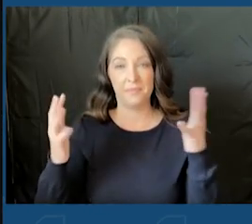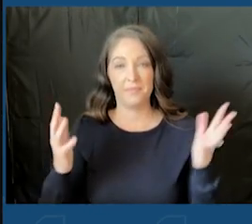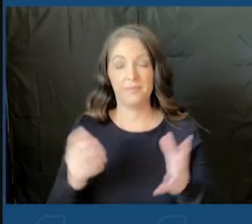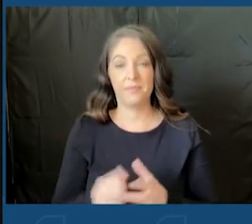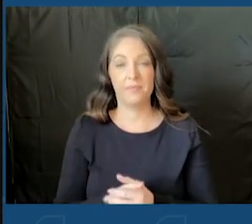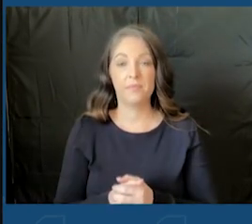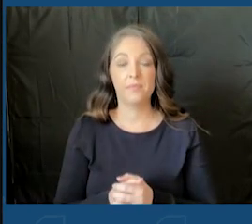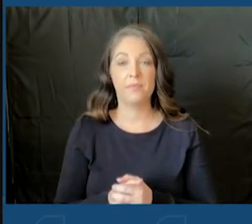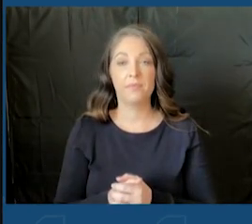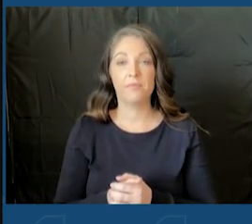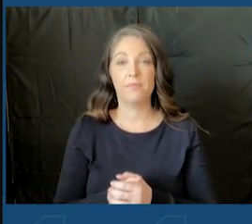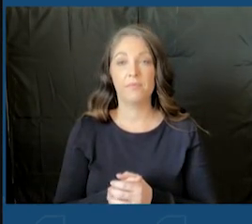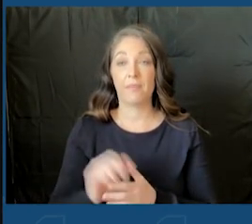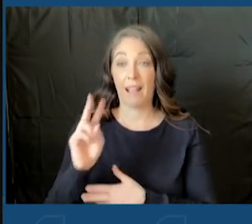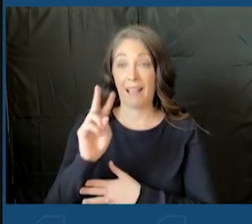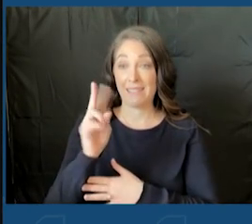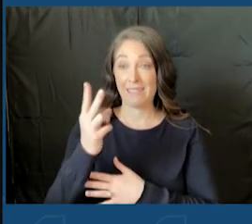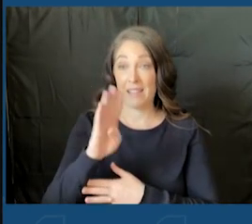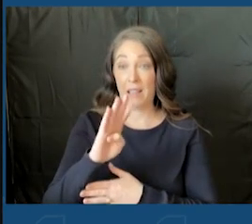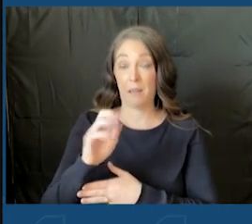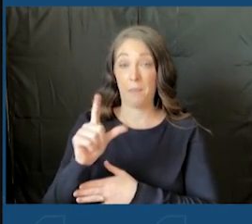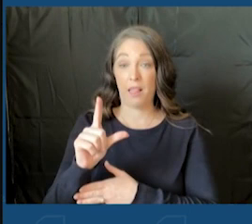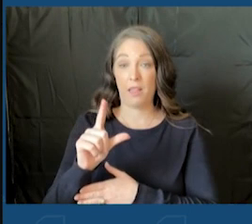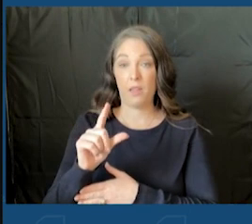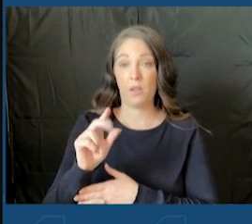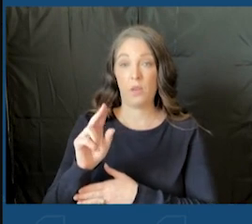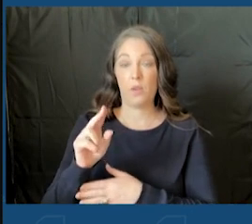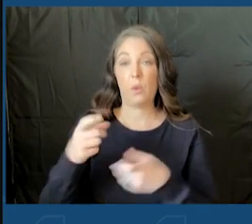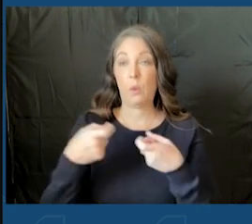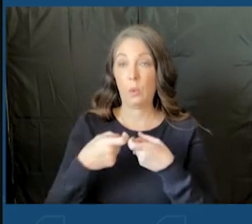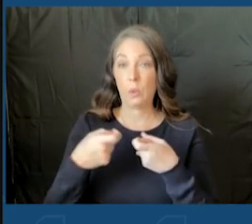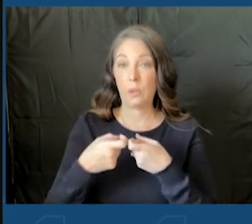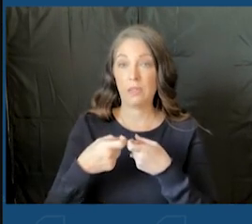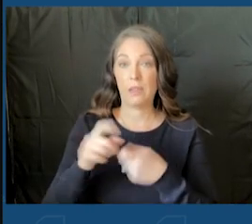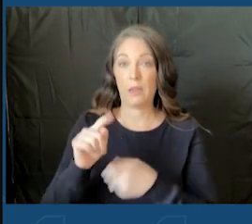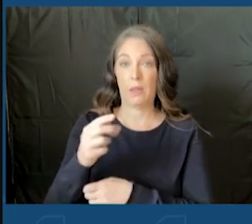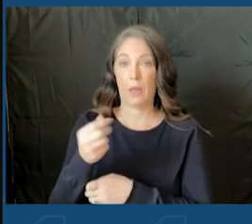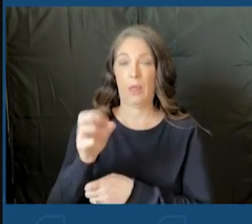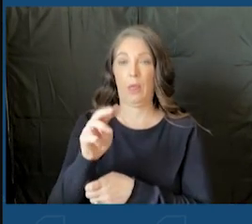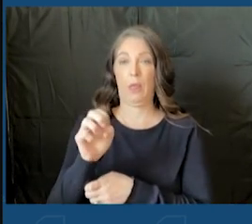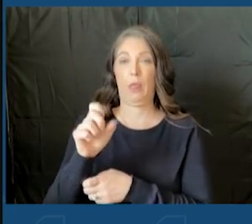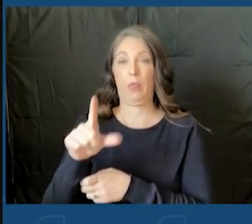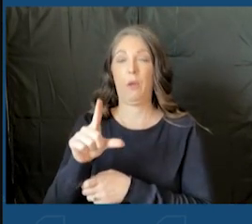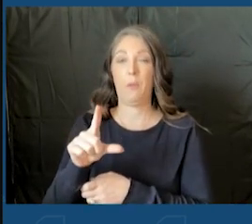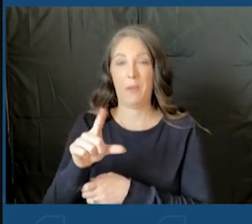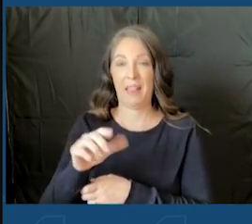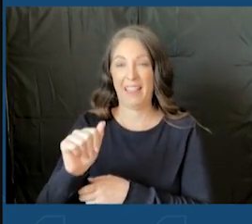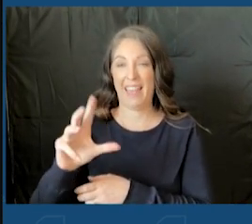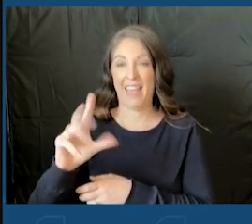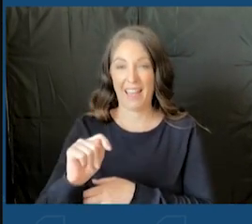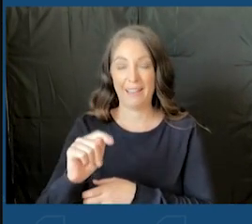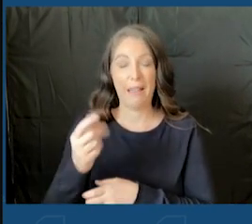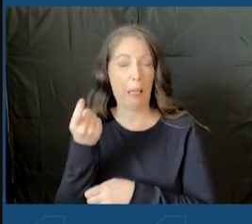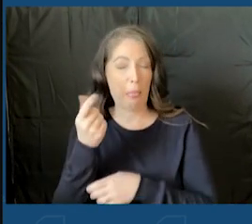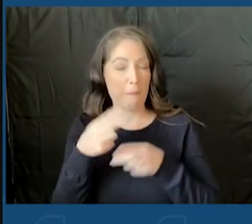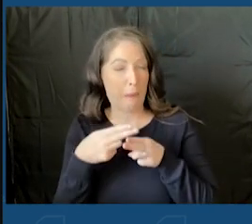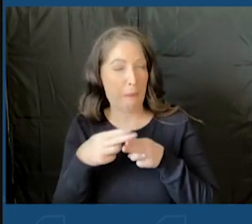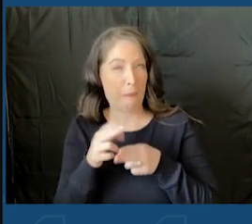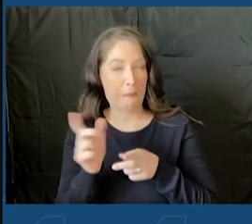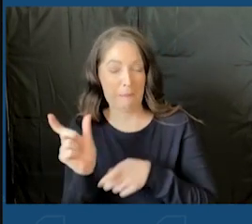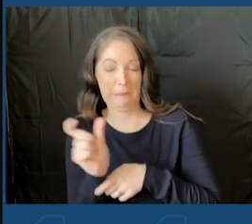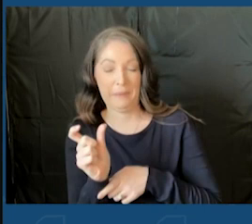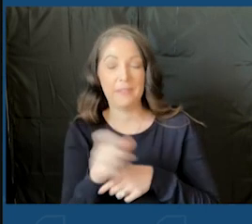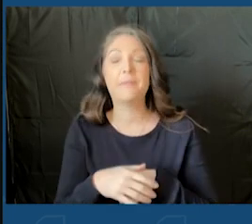Our second bill, the Utility Thermal Energy Network and Jobs Act, a little shorter, a little tighter. I'm liking that one. This will